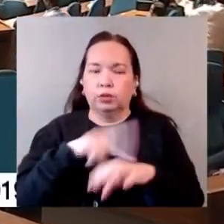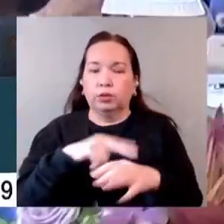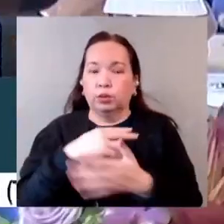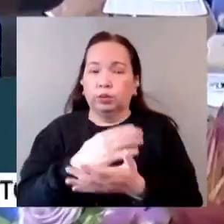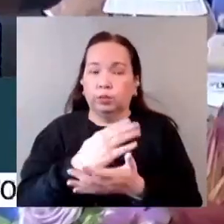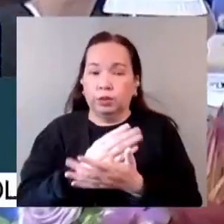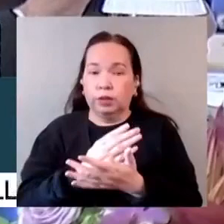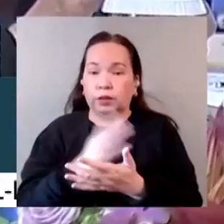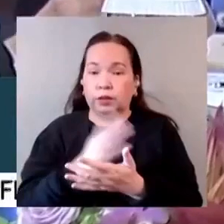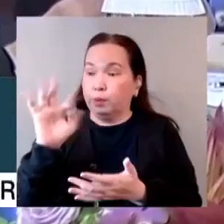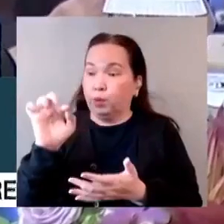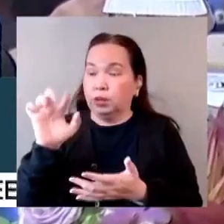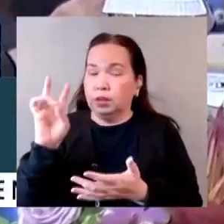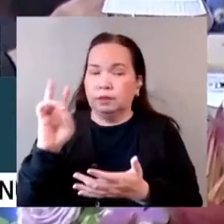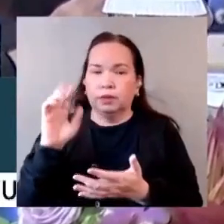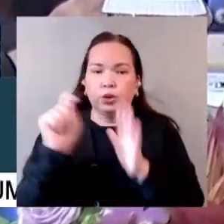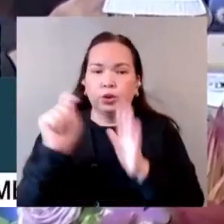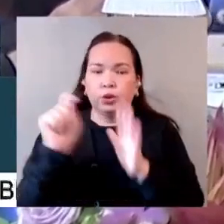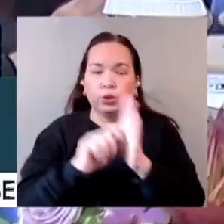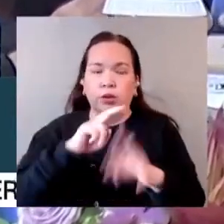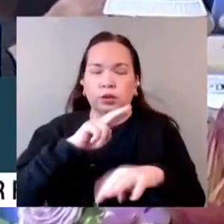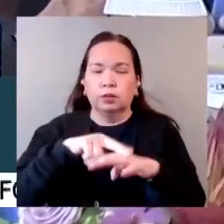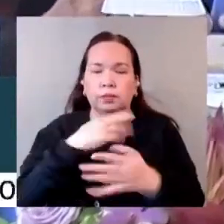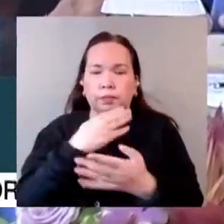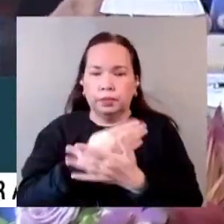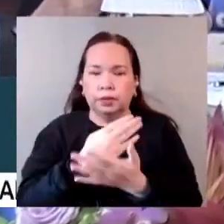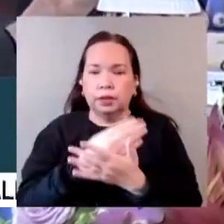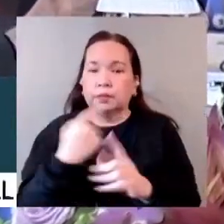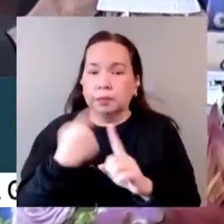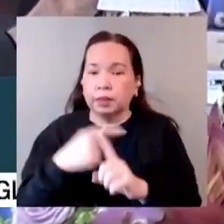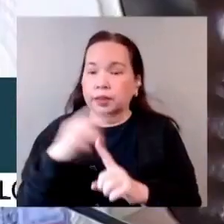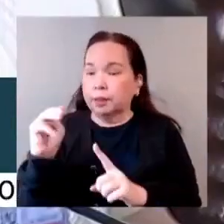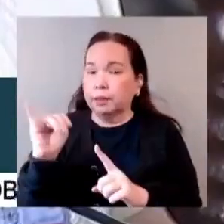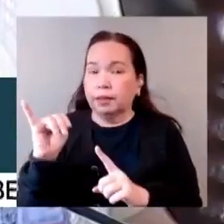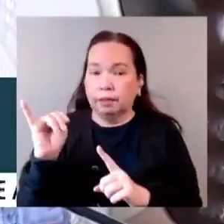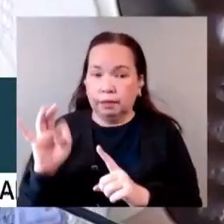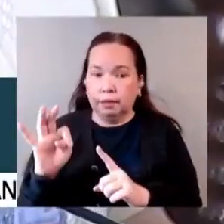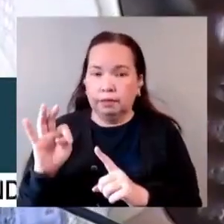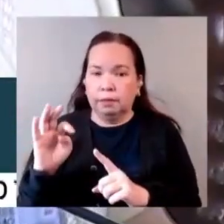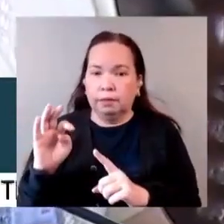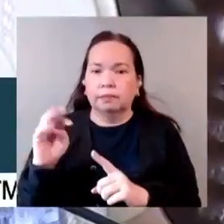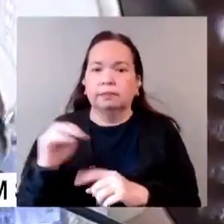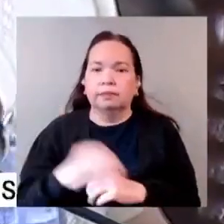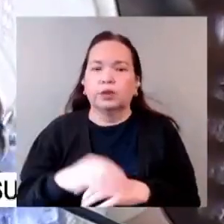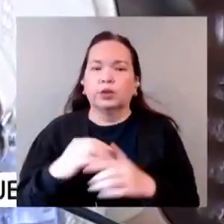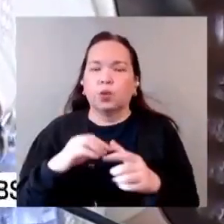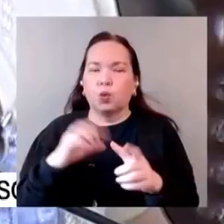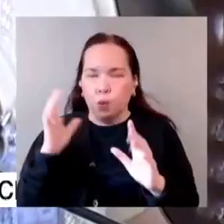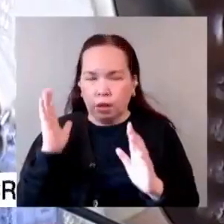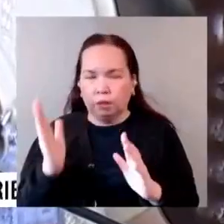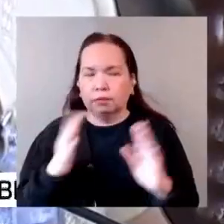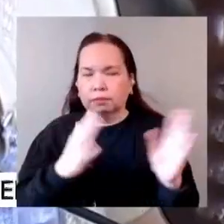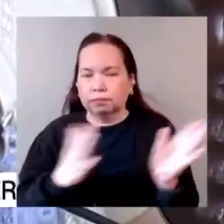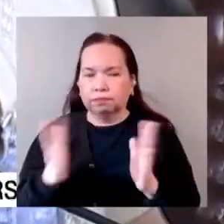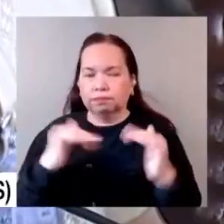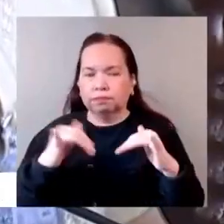economic leaders will announce possible growth adjustments during their next budget coordination meeting on October